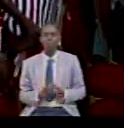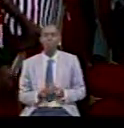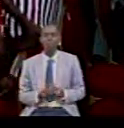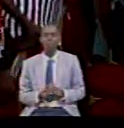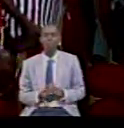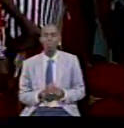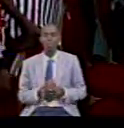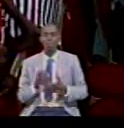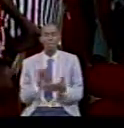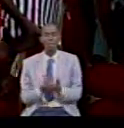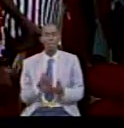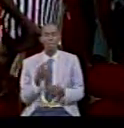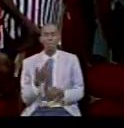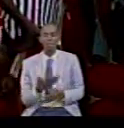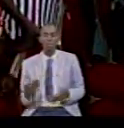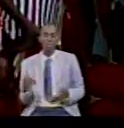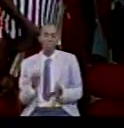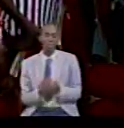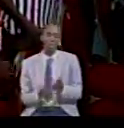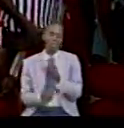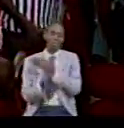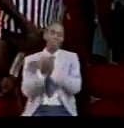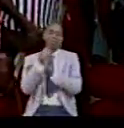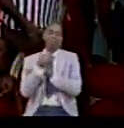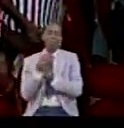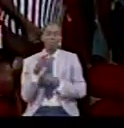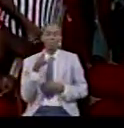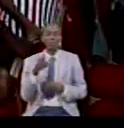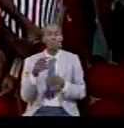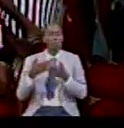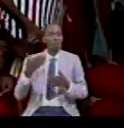That the things that defeated you before,